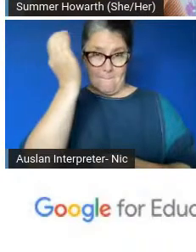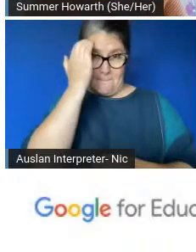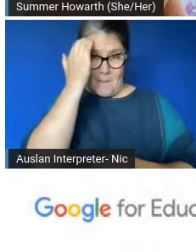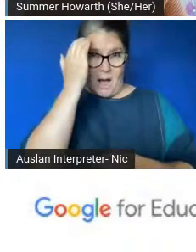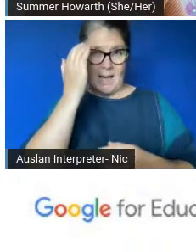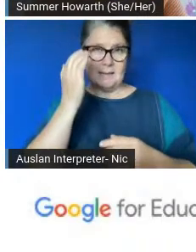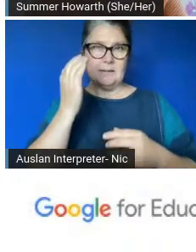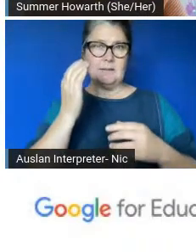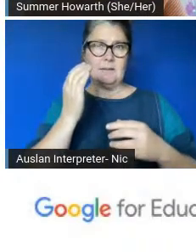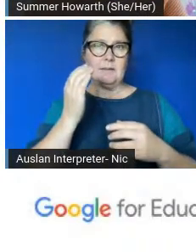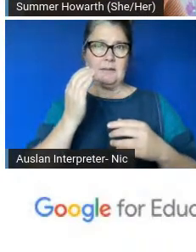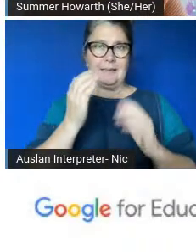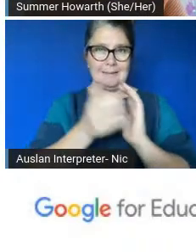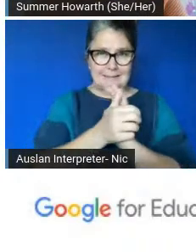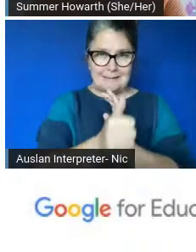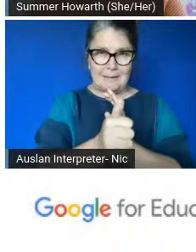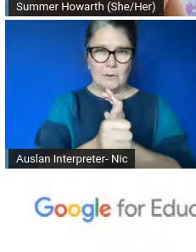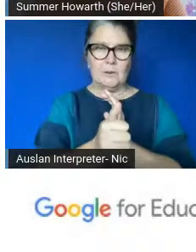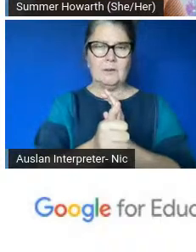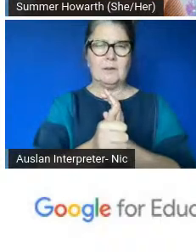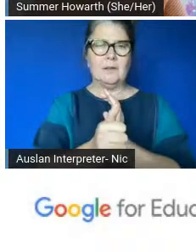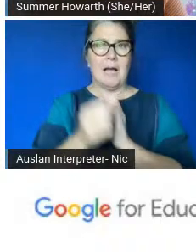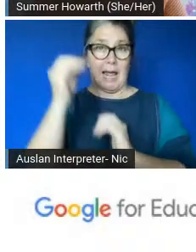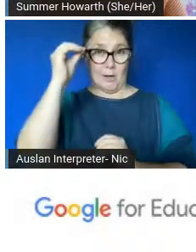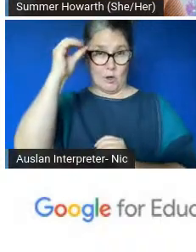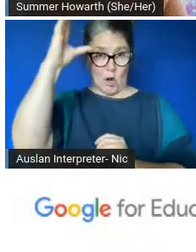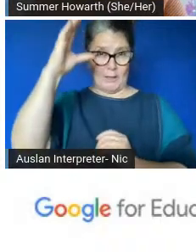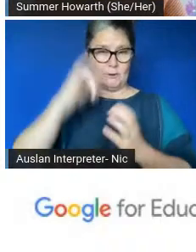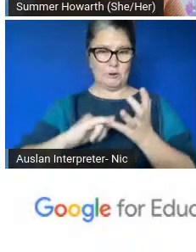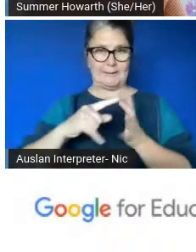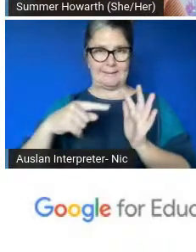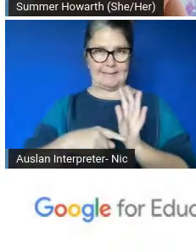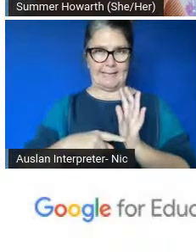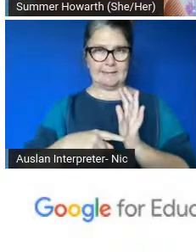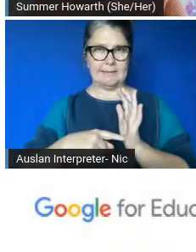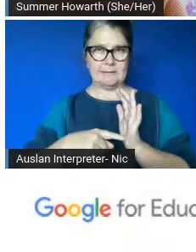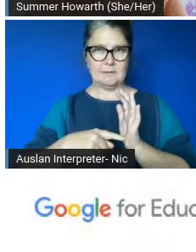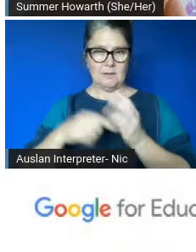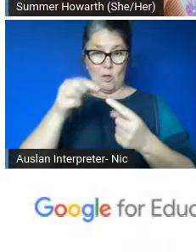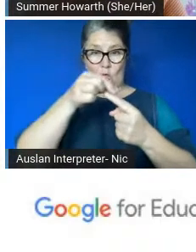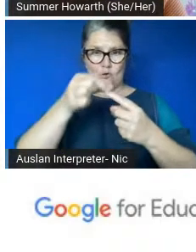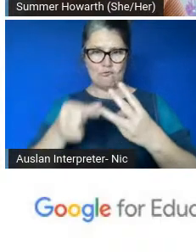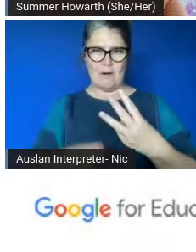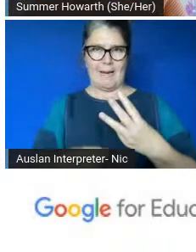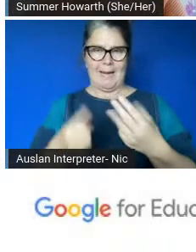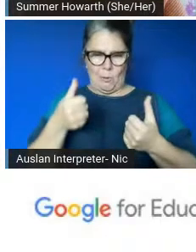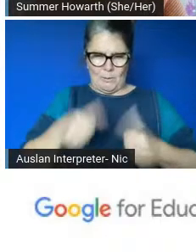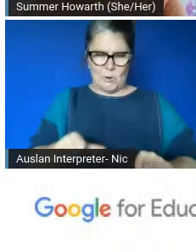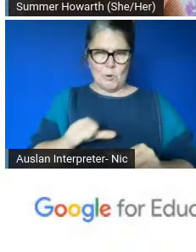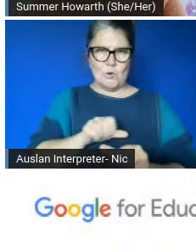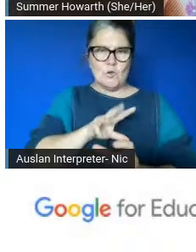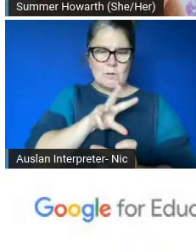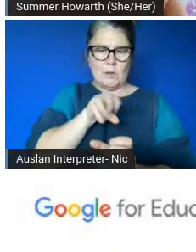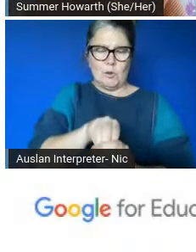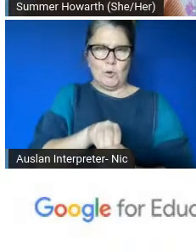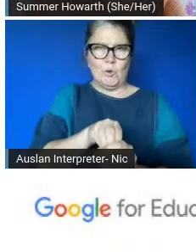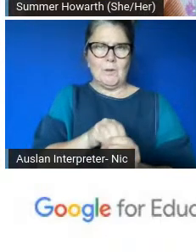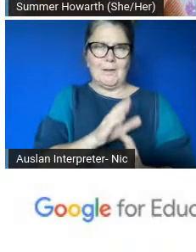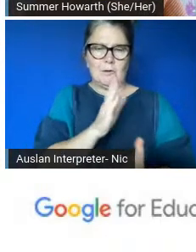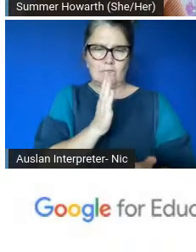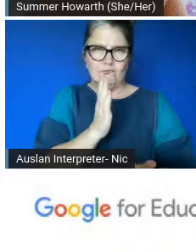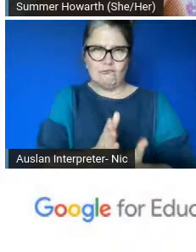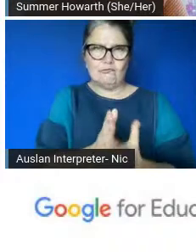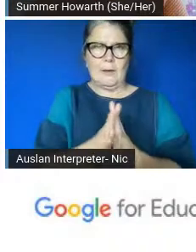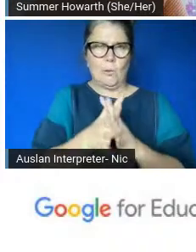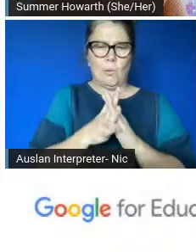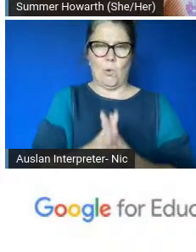being used in a really meaningful context. So that was my entire gag, kind of building up that